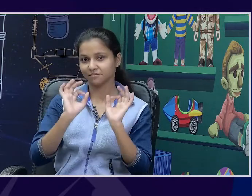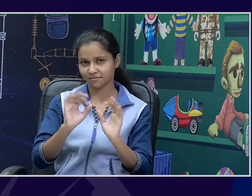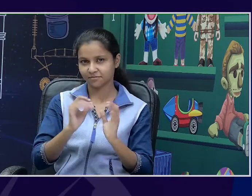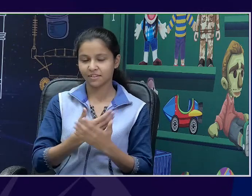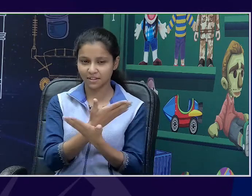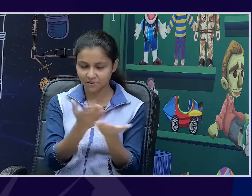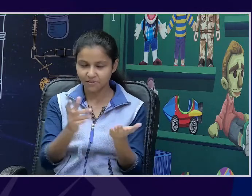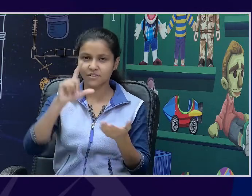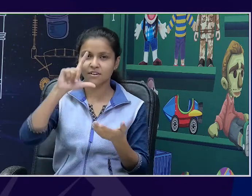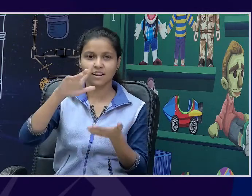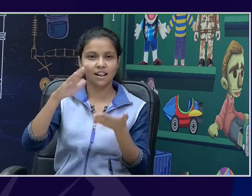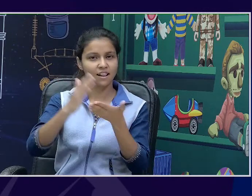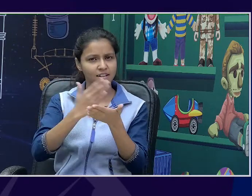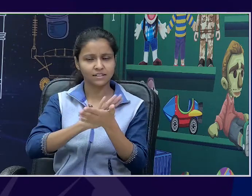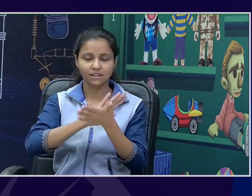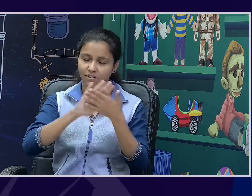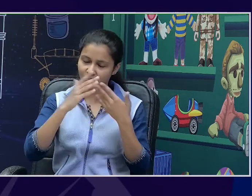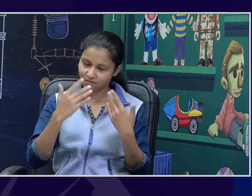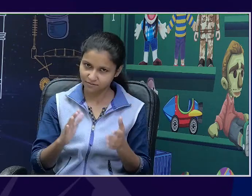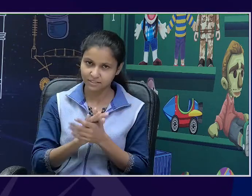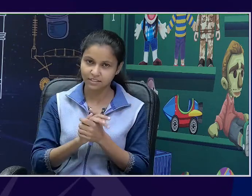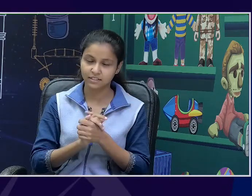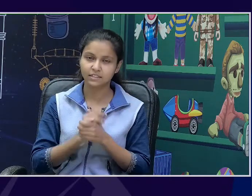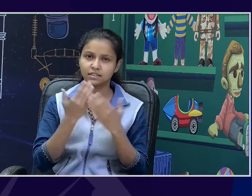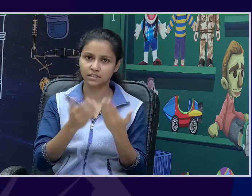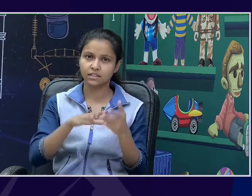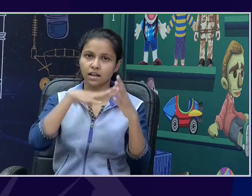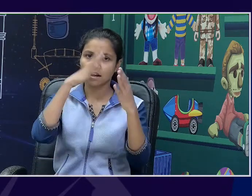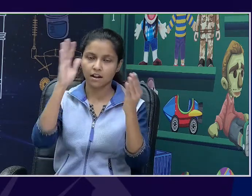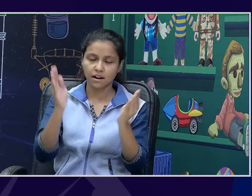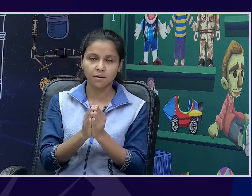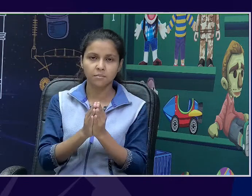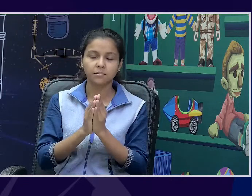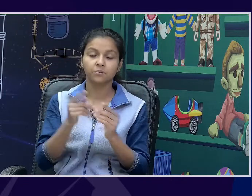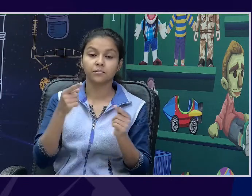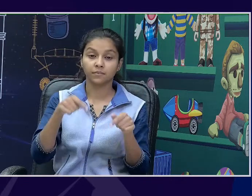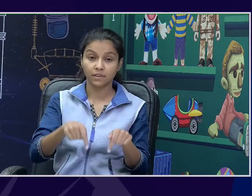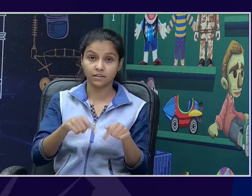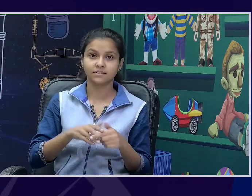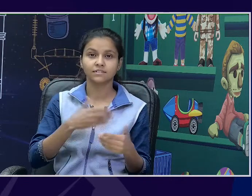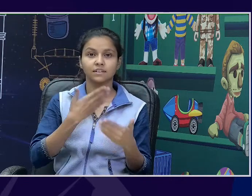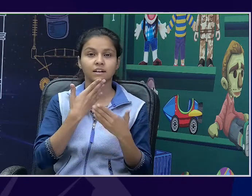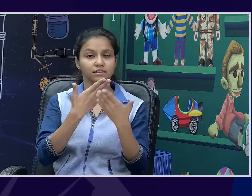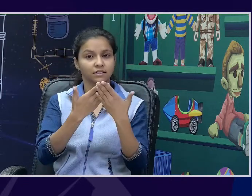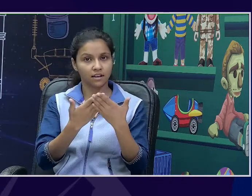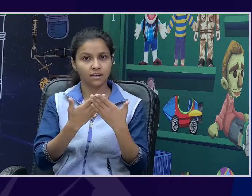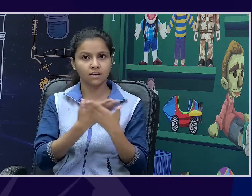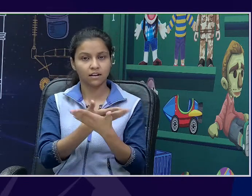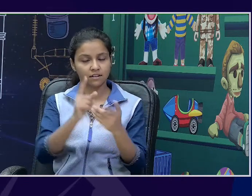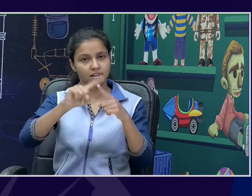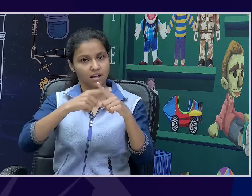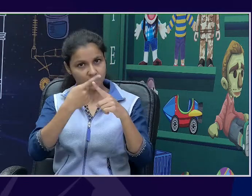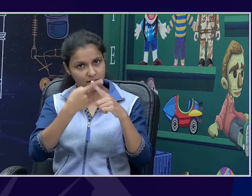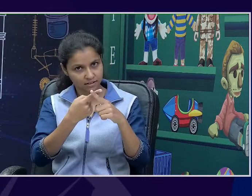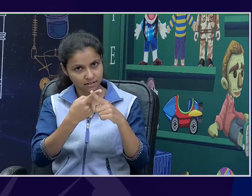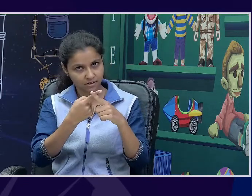lesson's outcome, and it's time for me to wrap up this session. But before that, let me thank our